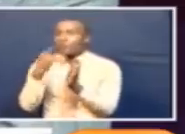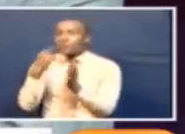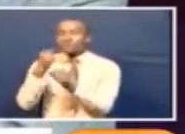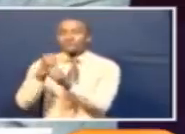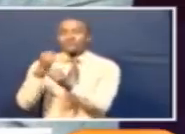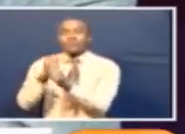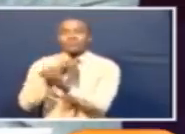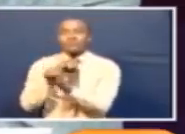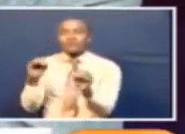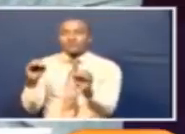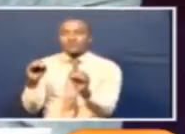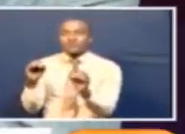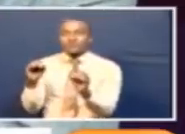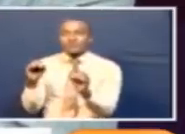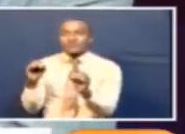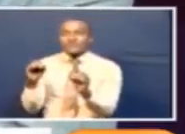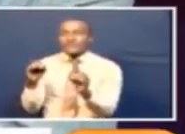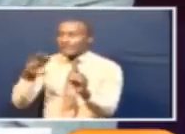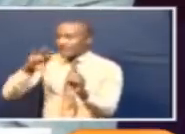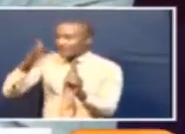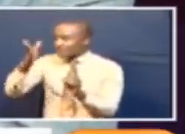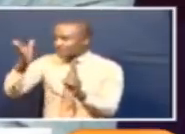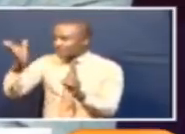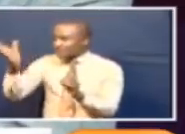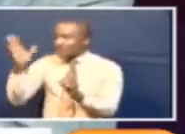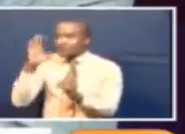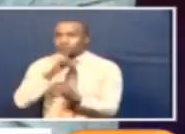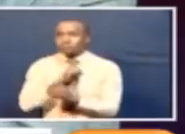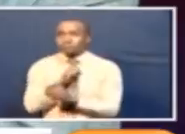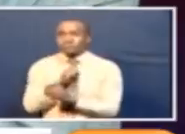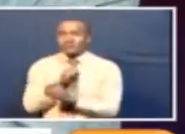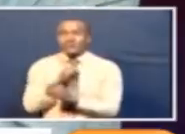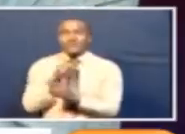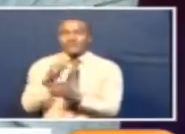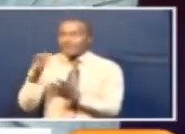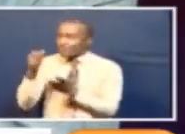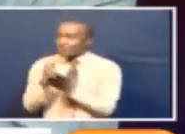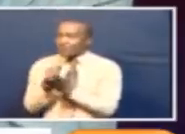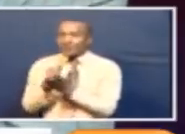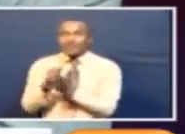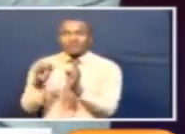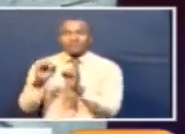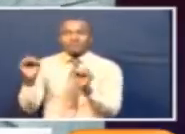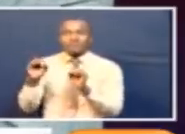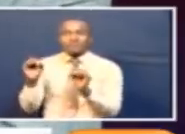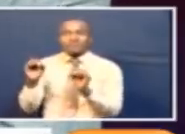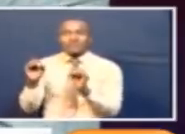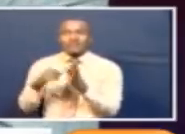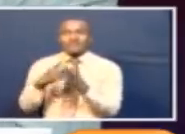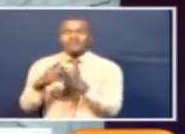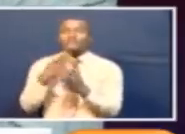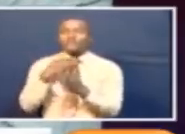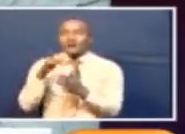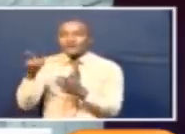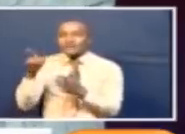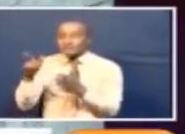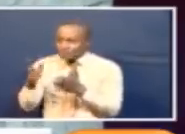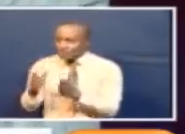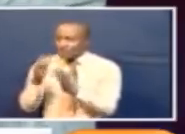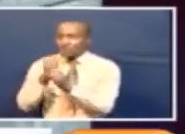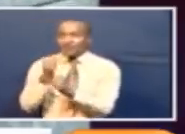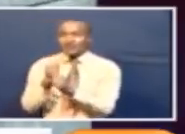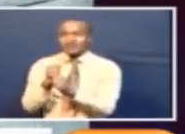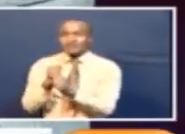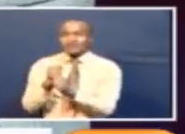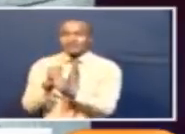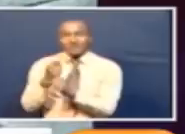Doctors are lacking in the counties, and then we are not employing our own, but yet we want that system. So you can see there's a